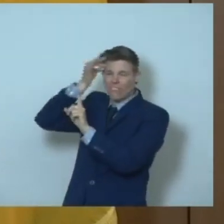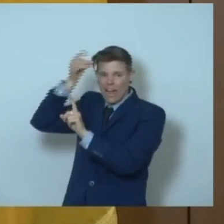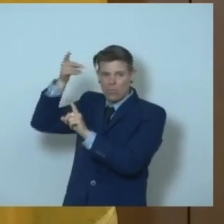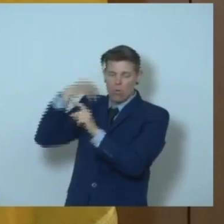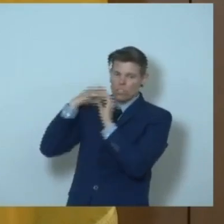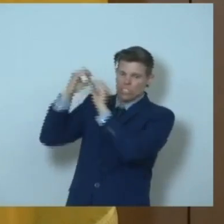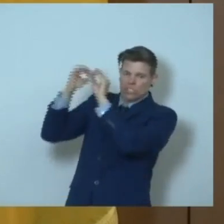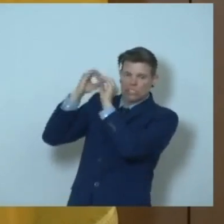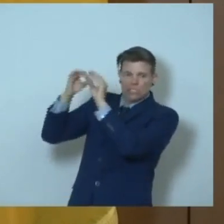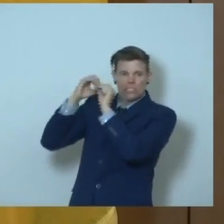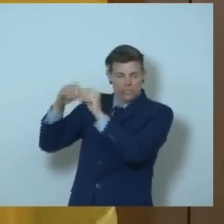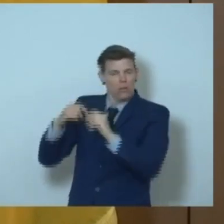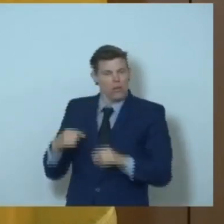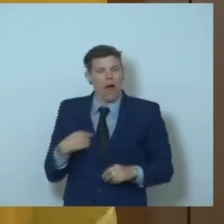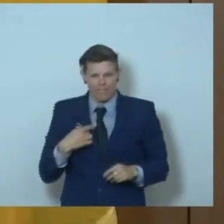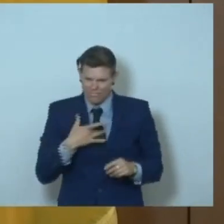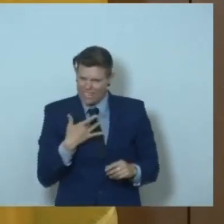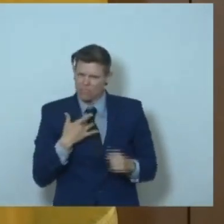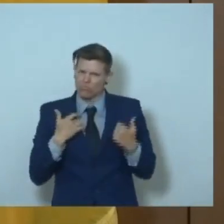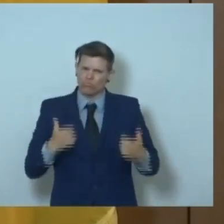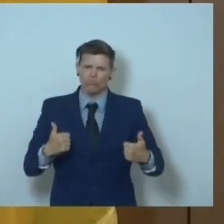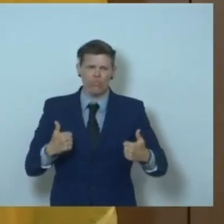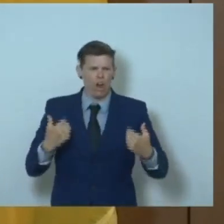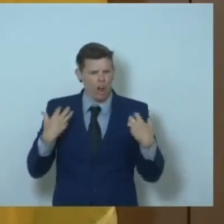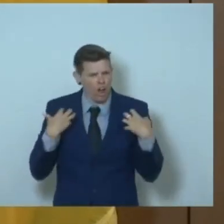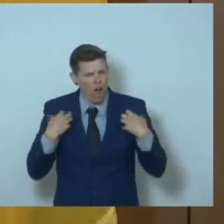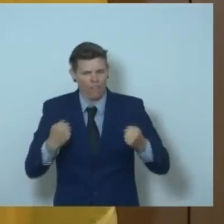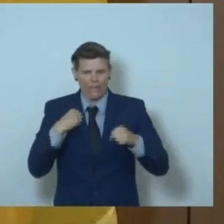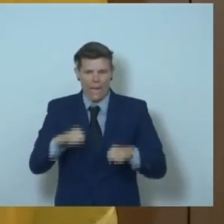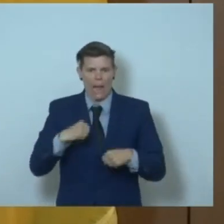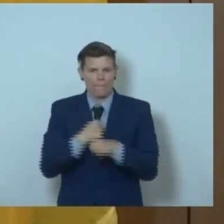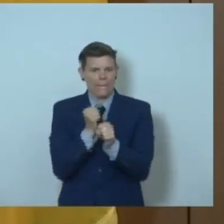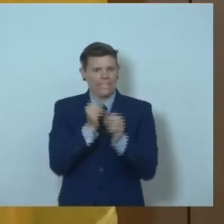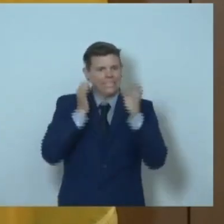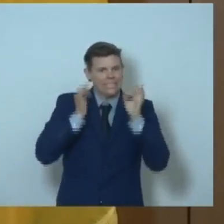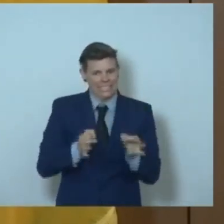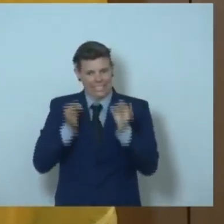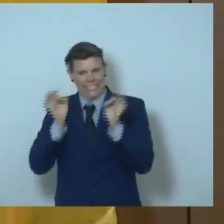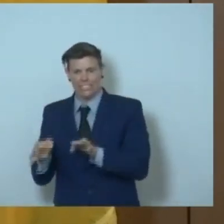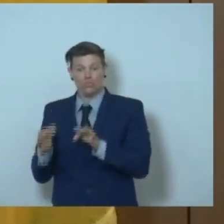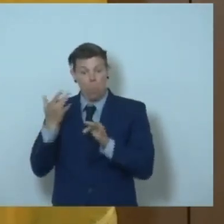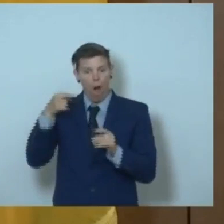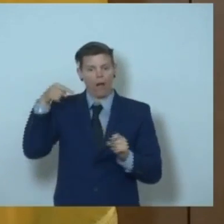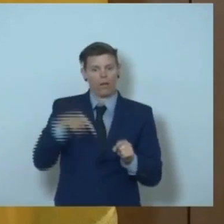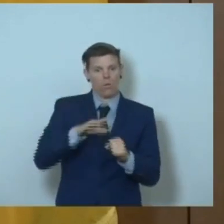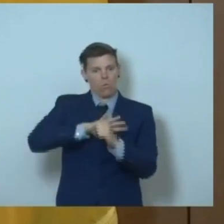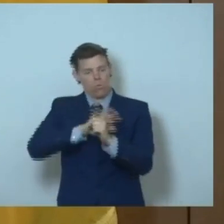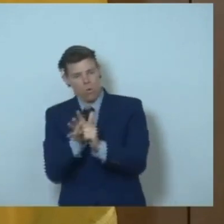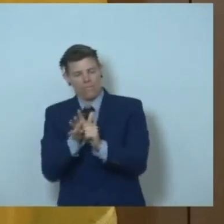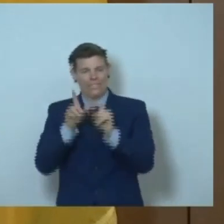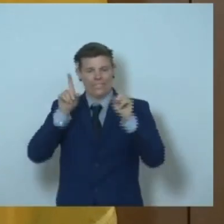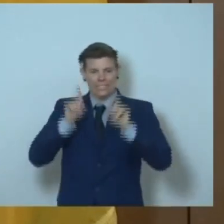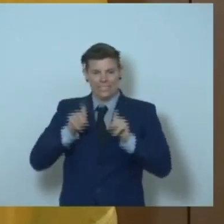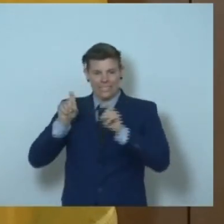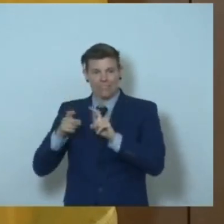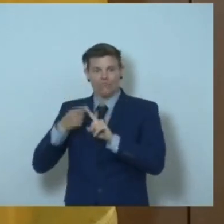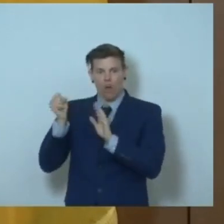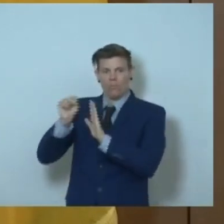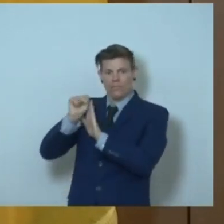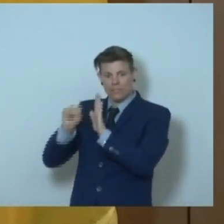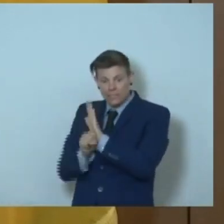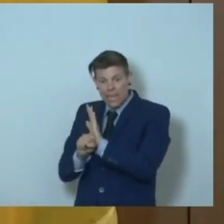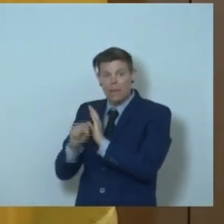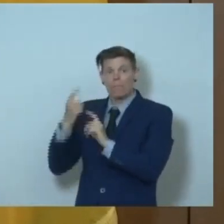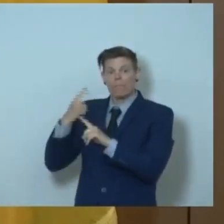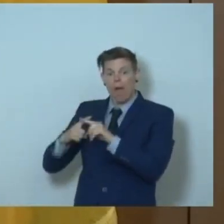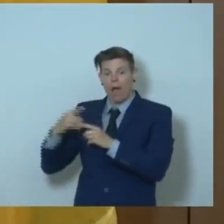confident that we're going to be able to manage making sure that COVID testing through the state and our partners is at no